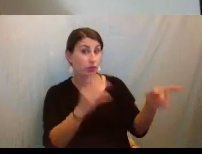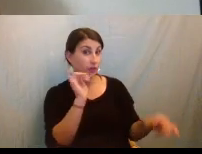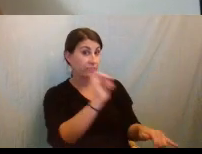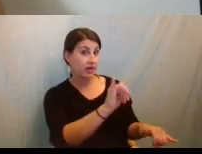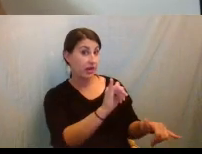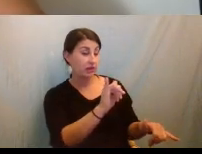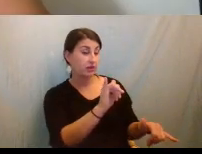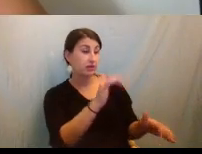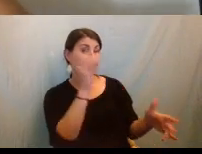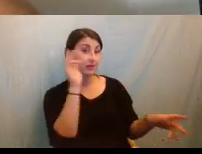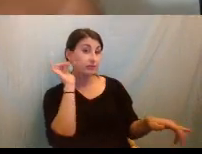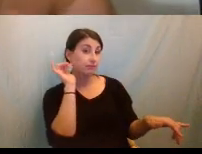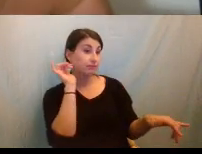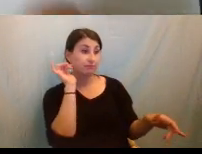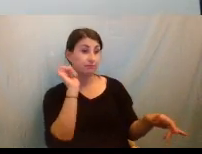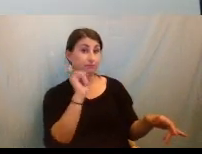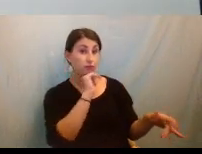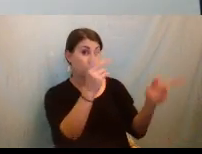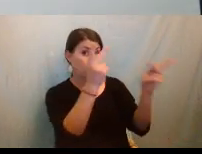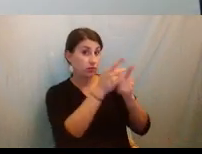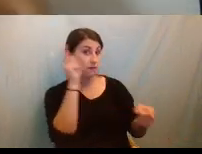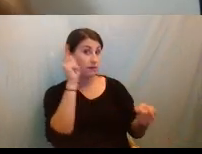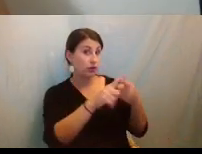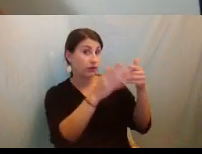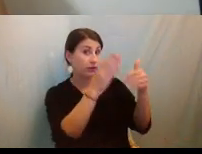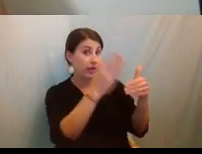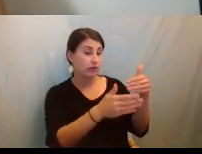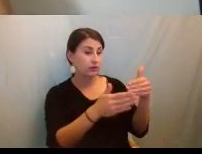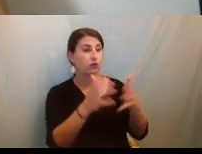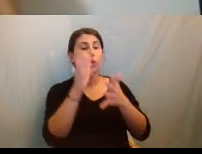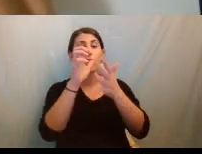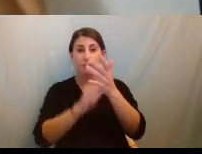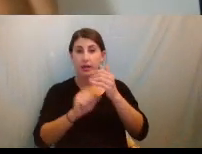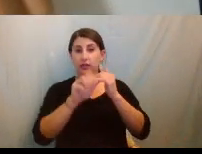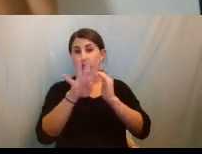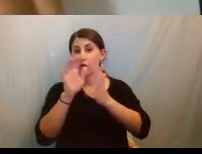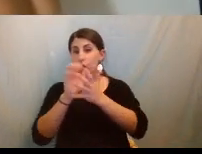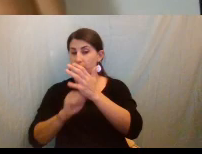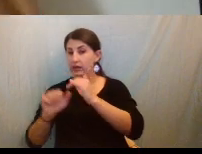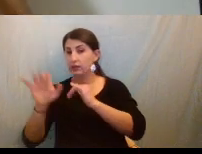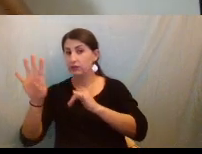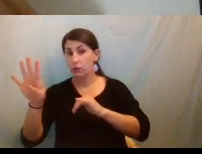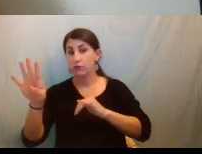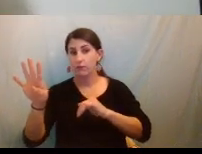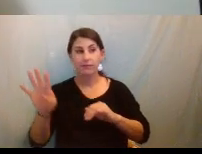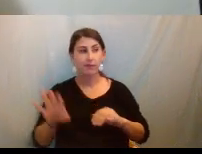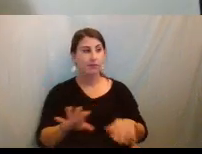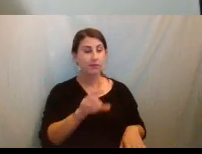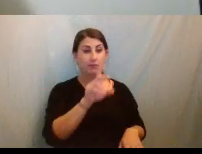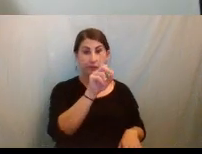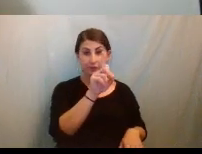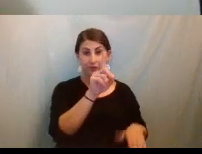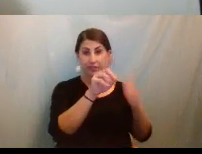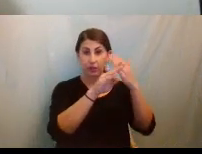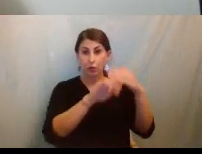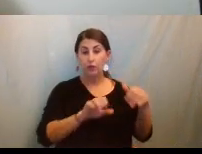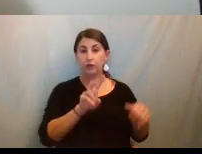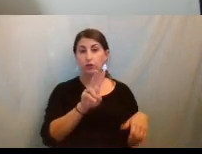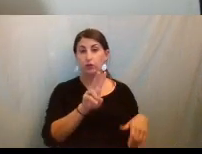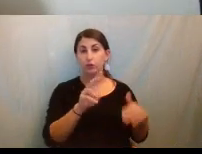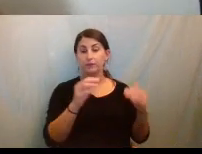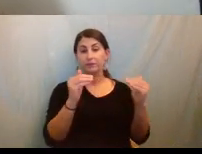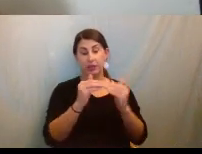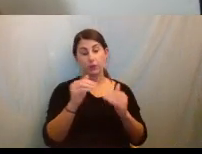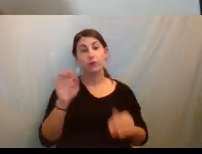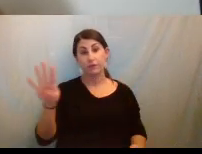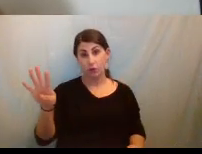here, so I need to save multiplication or division for last. So I'm going to minus 4 on both sides. D divided